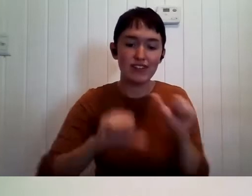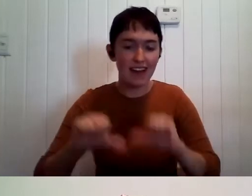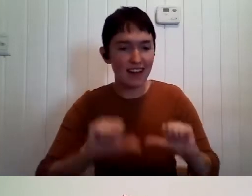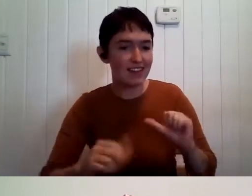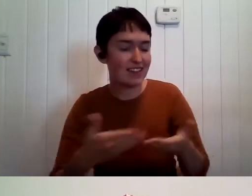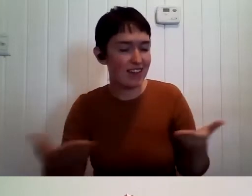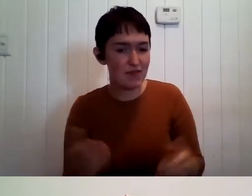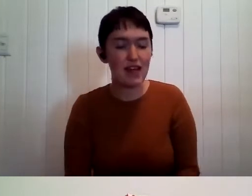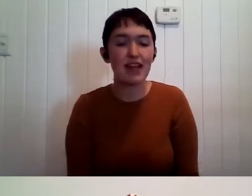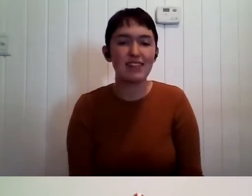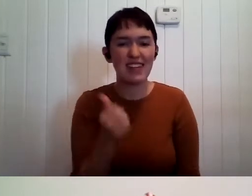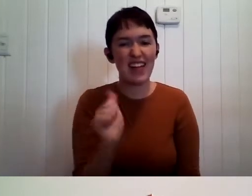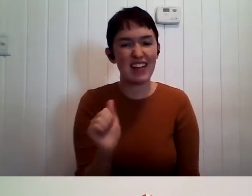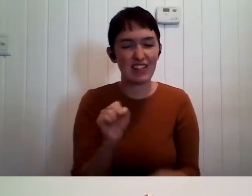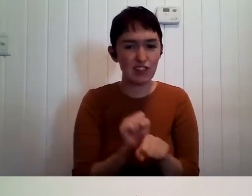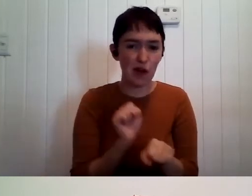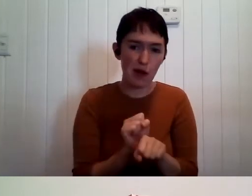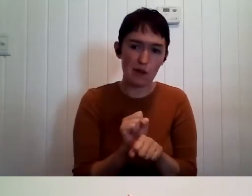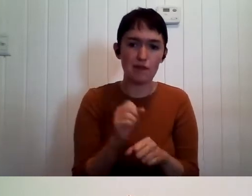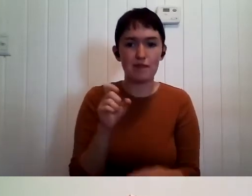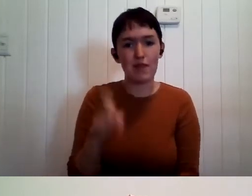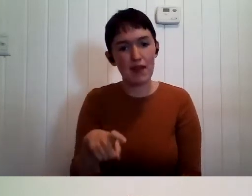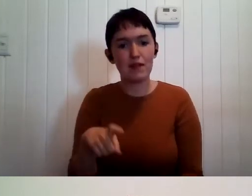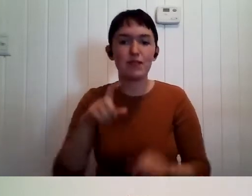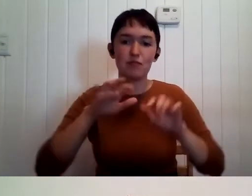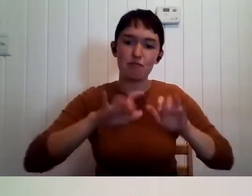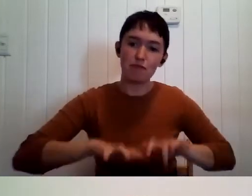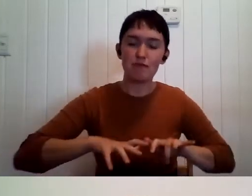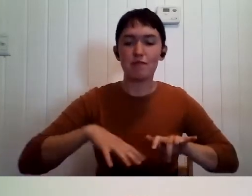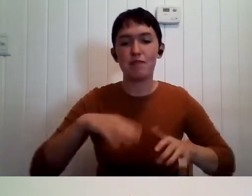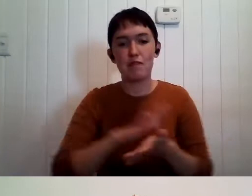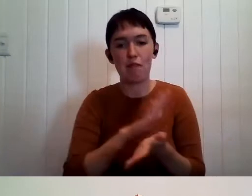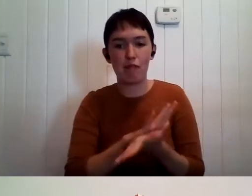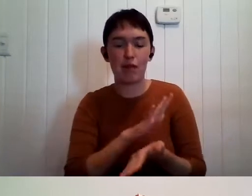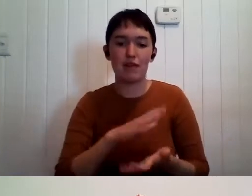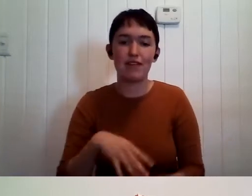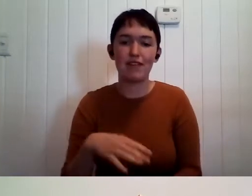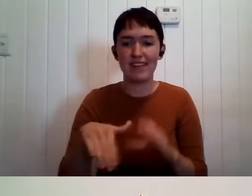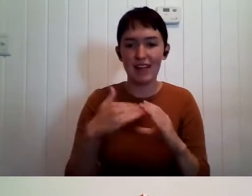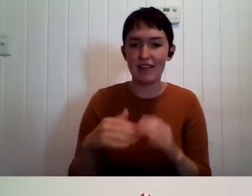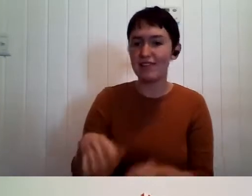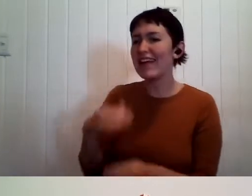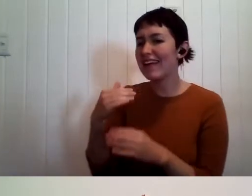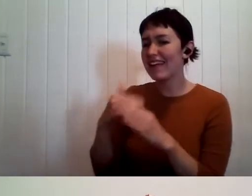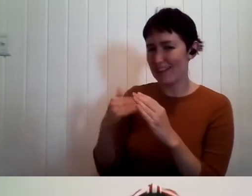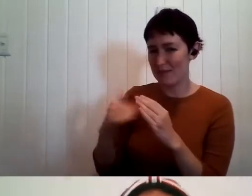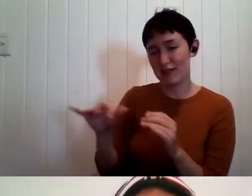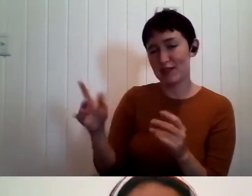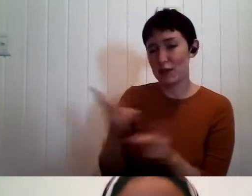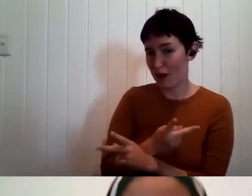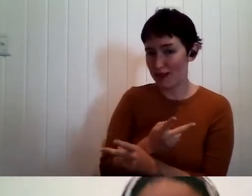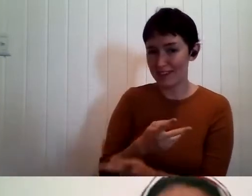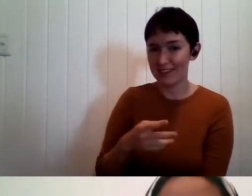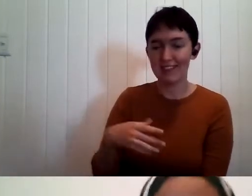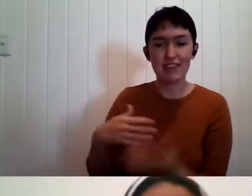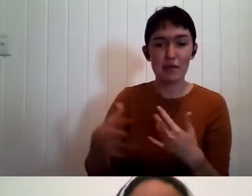job comes with all the paperwork and everything that you have to do. I think emails is the worst part of every job, no matter whether you're a scientist